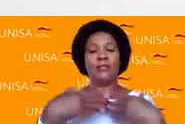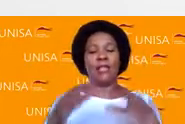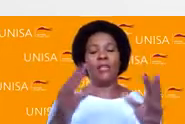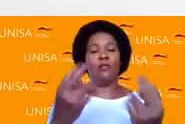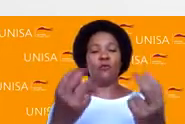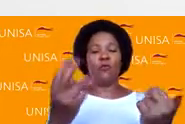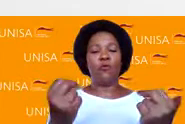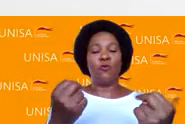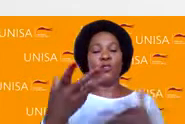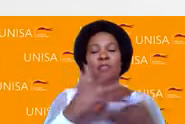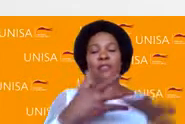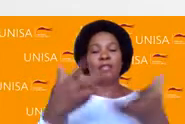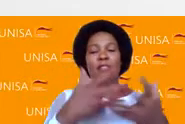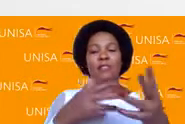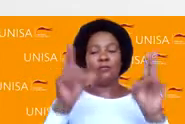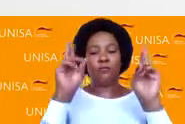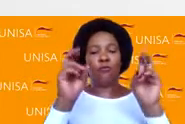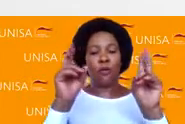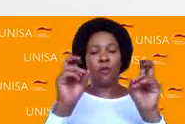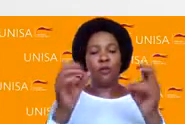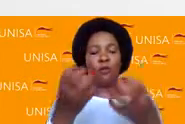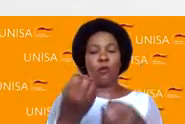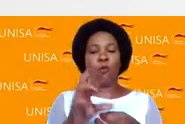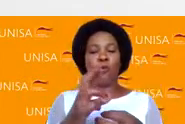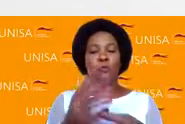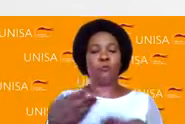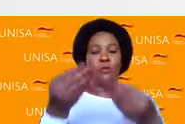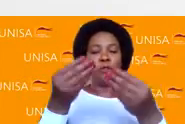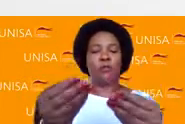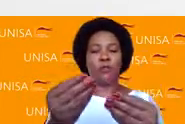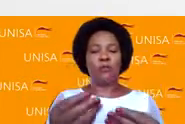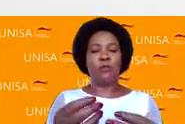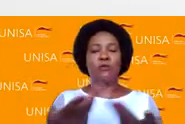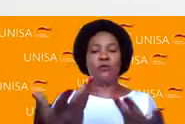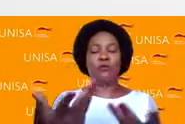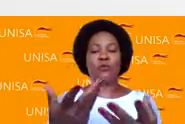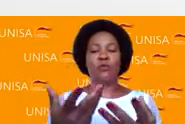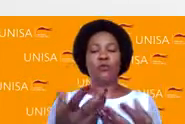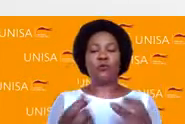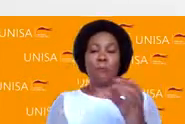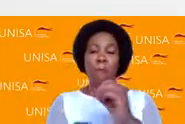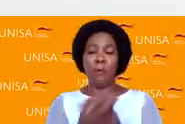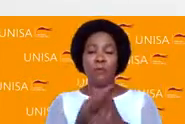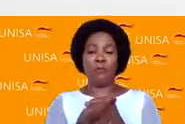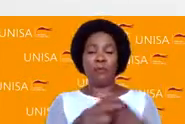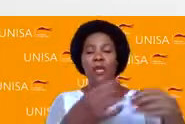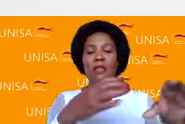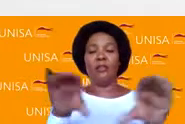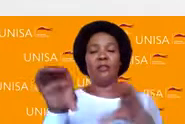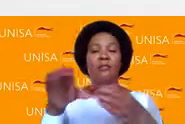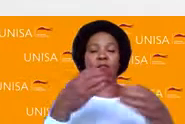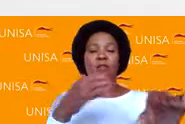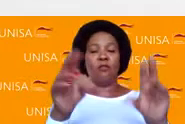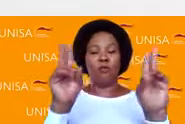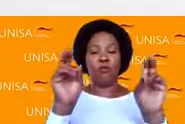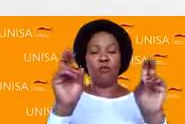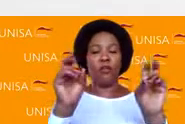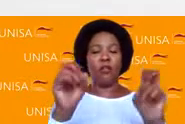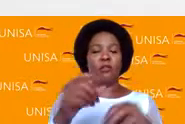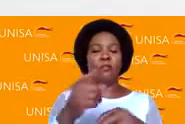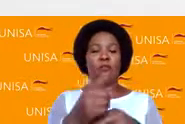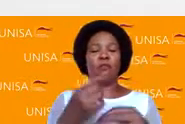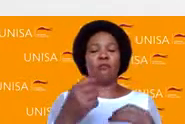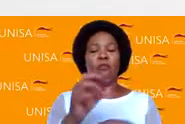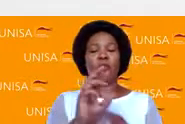or you can just reply to an existing topic. So if it's a discussion just around a single topic, generally you will only